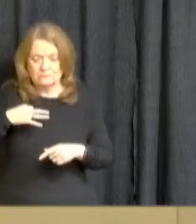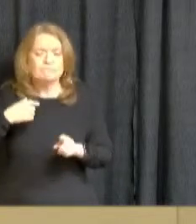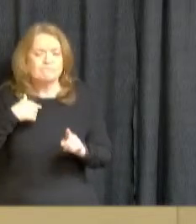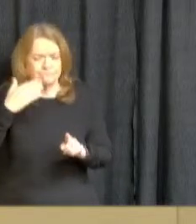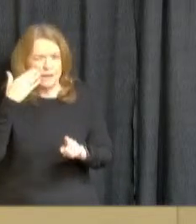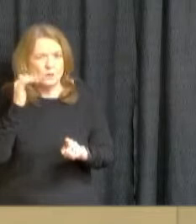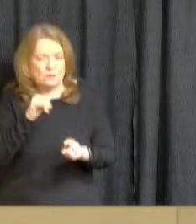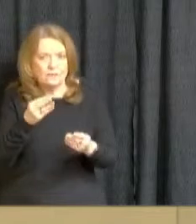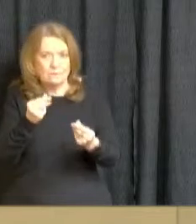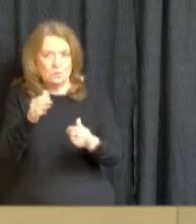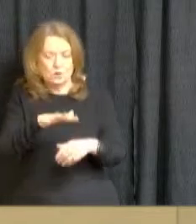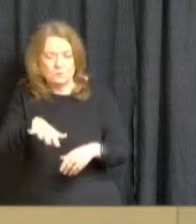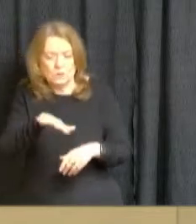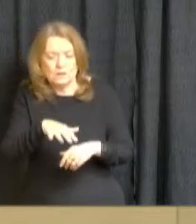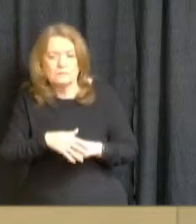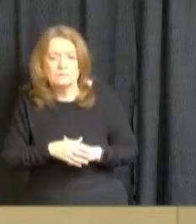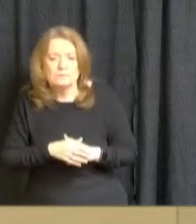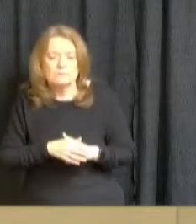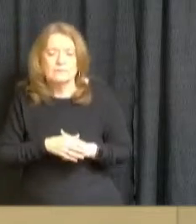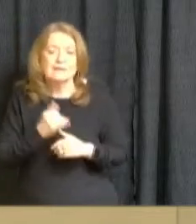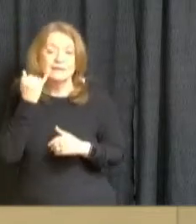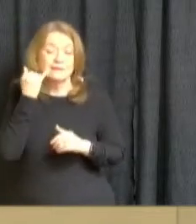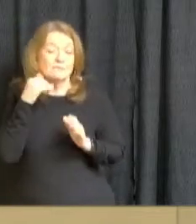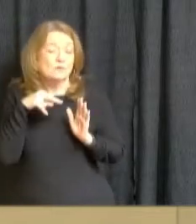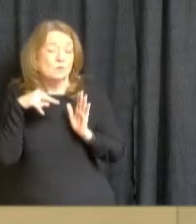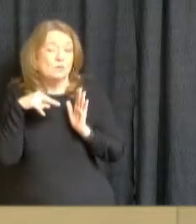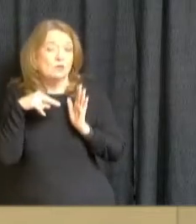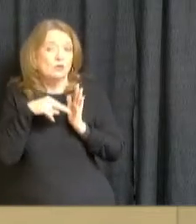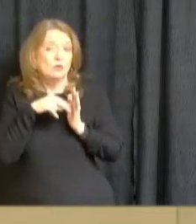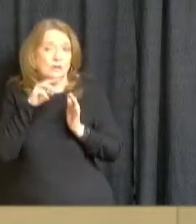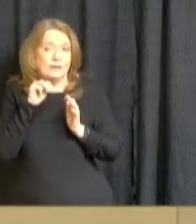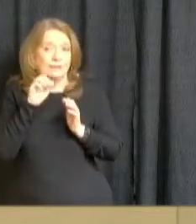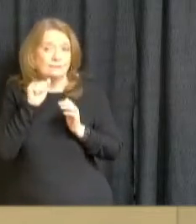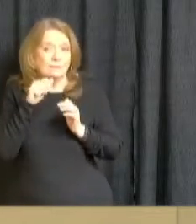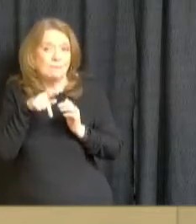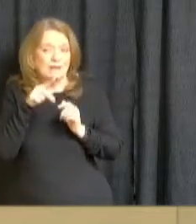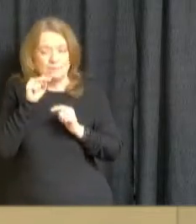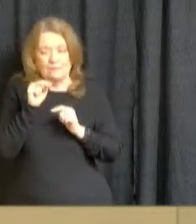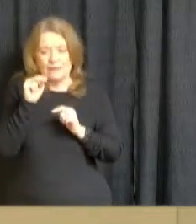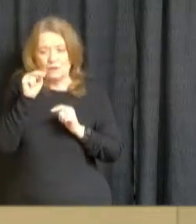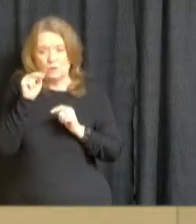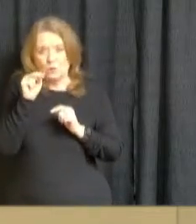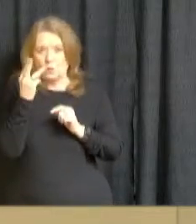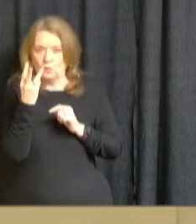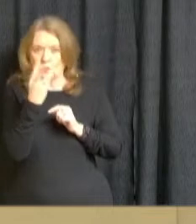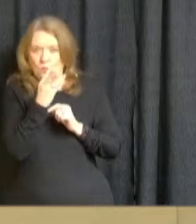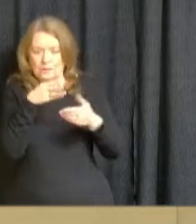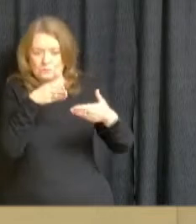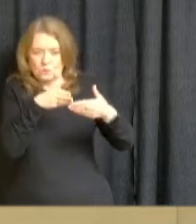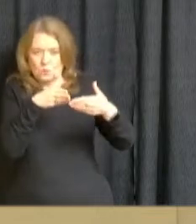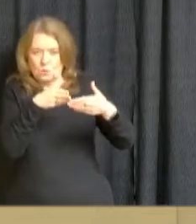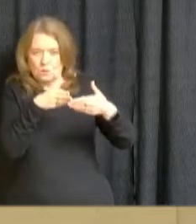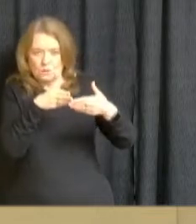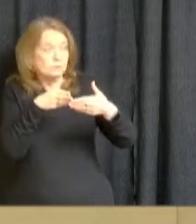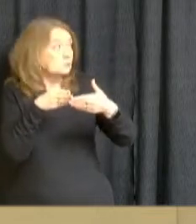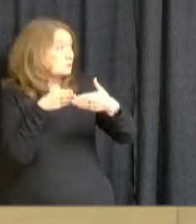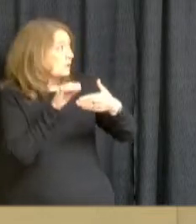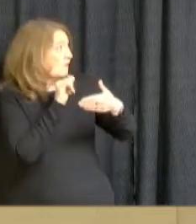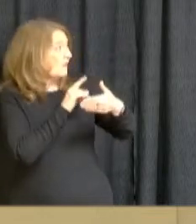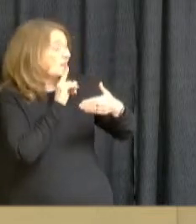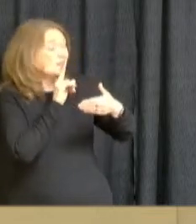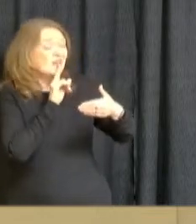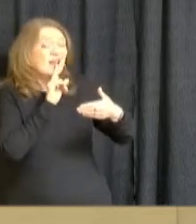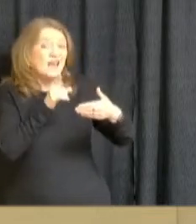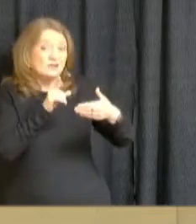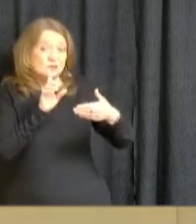property. If you'll look at the map in that northwest corner there that's kind of cut out, that's actually